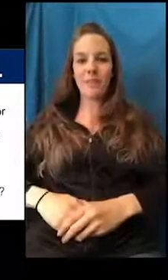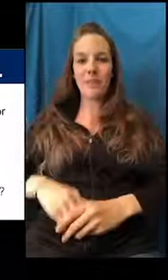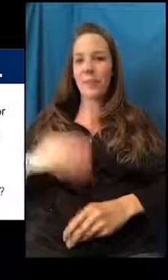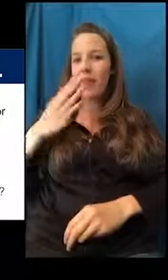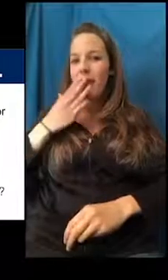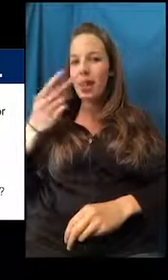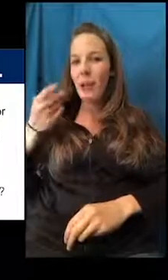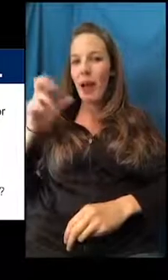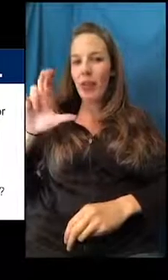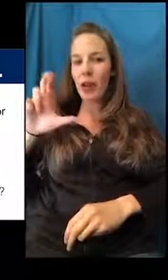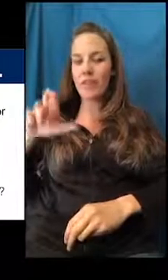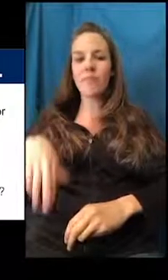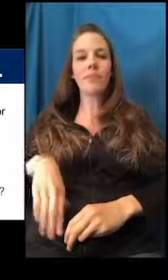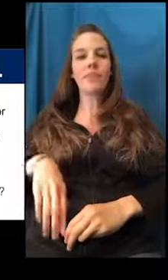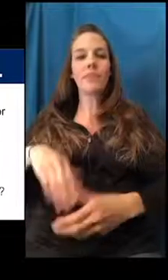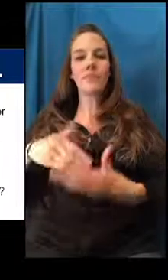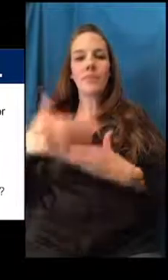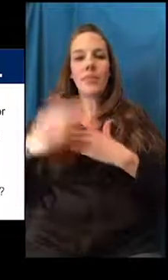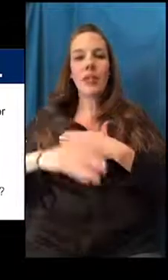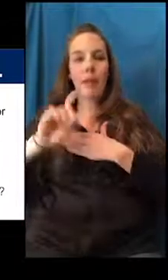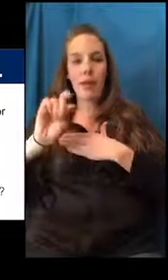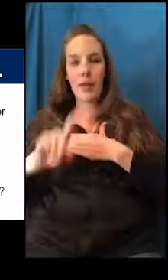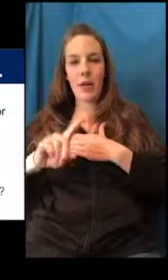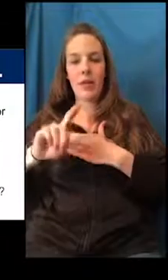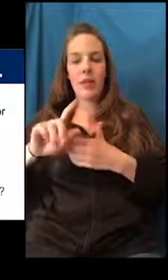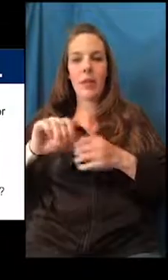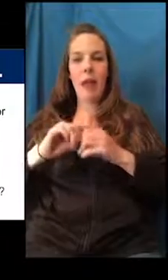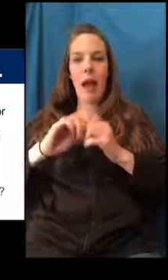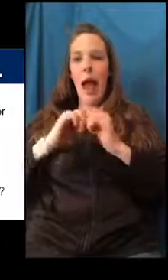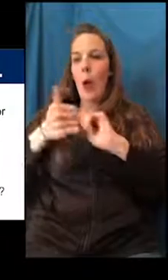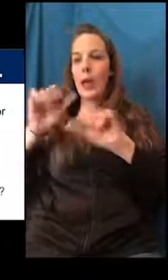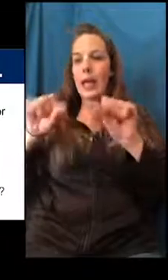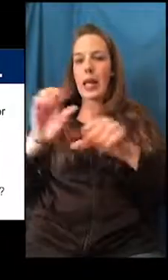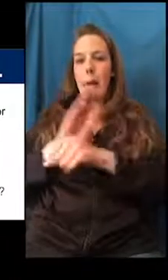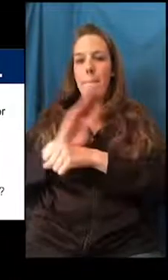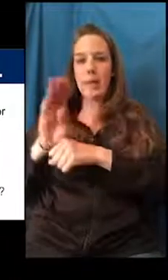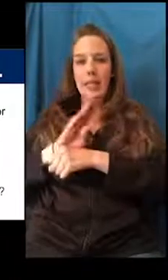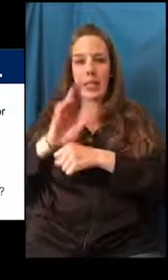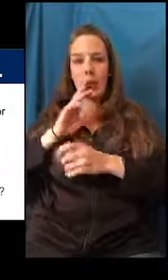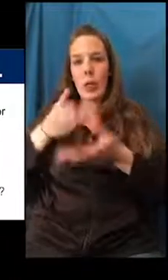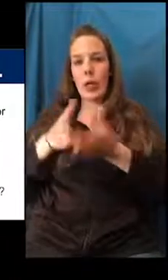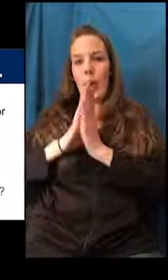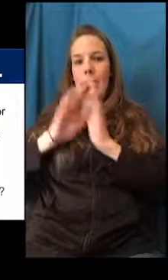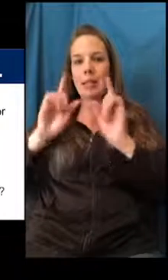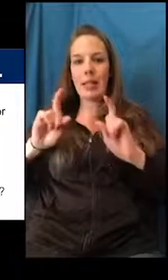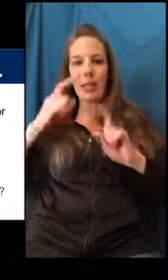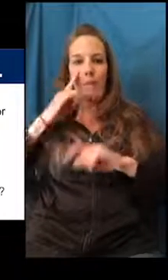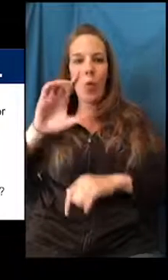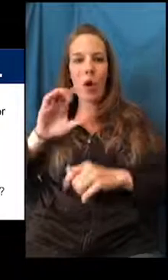Our next question is, how can a business request testing for employees?